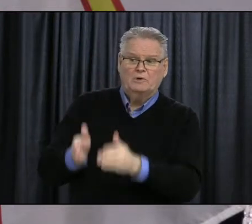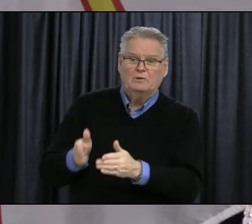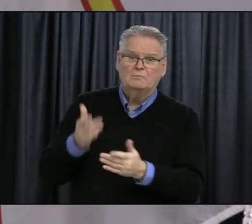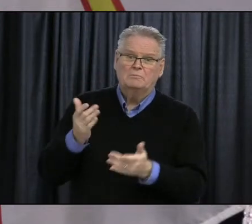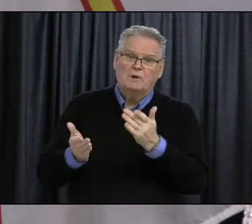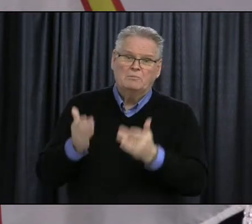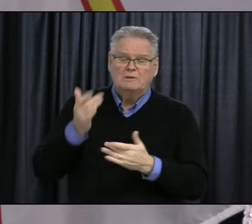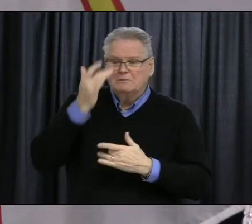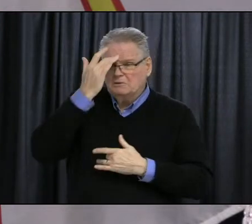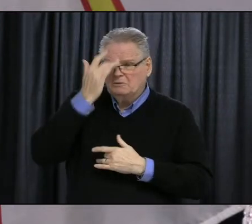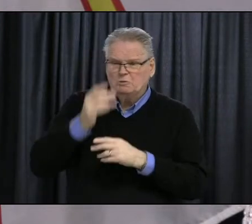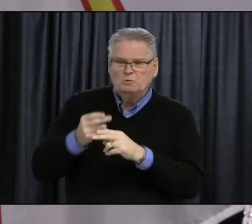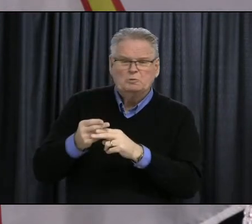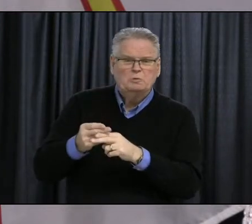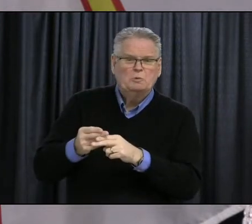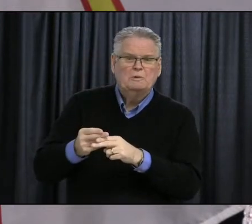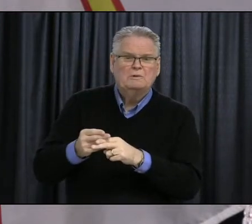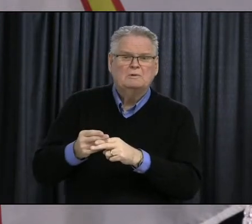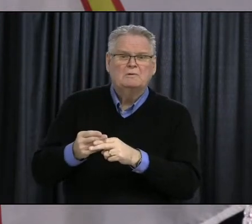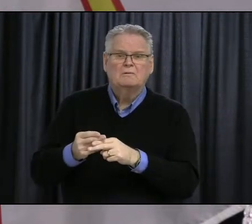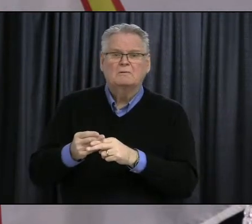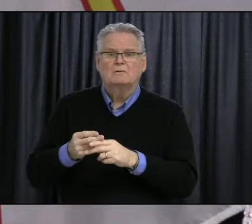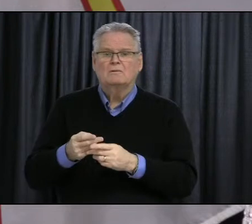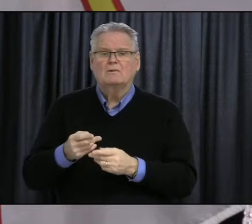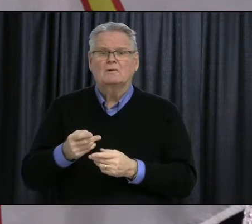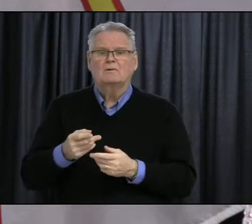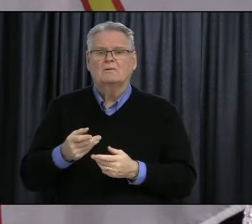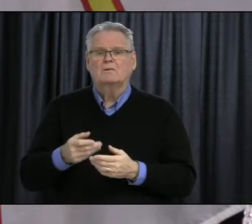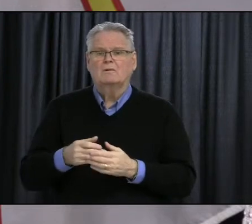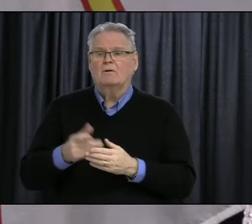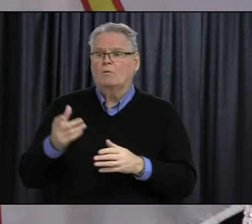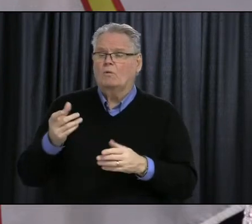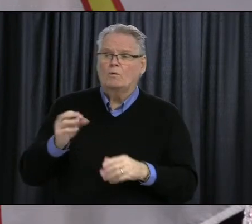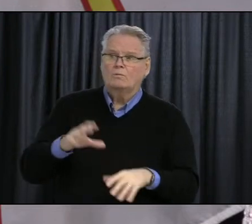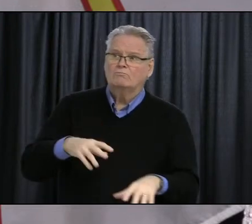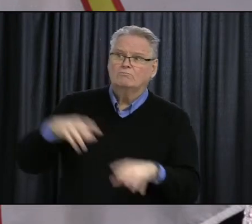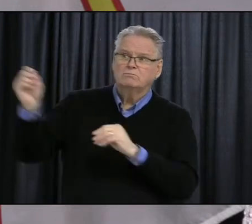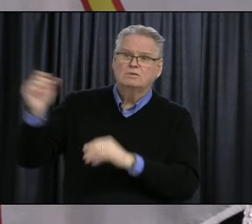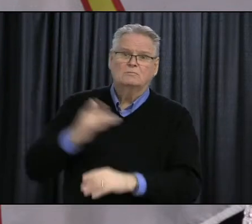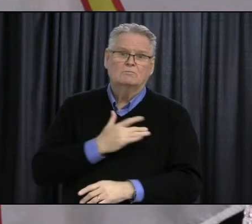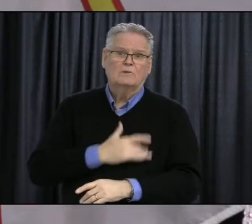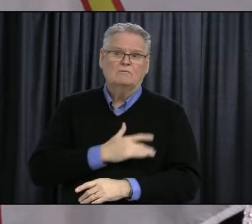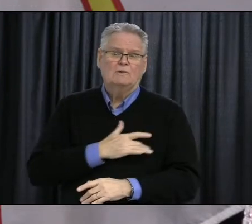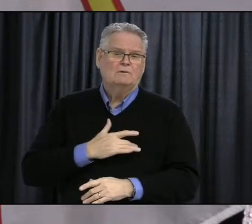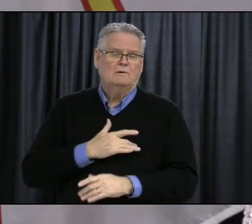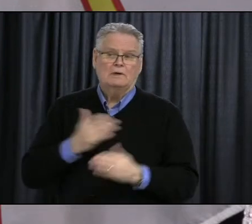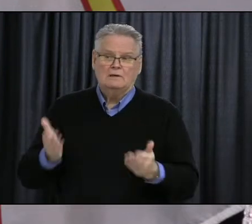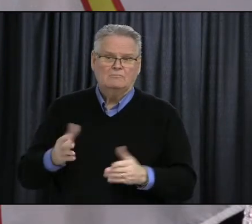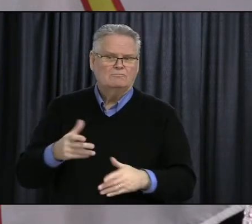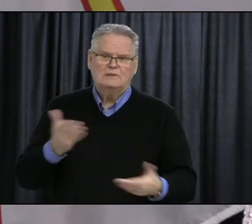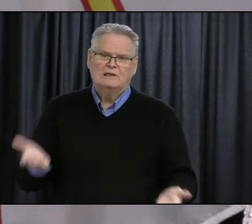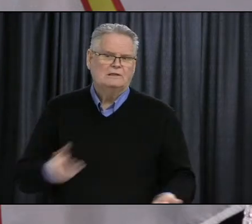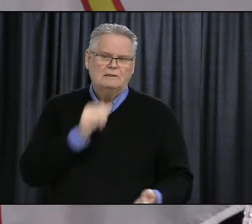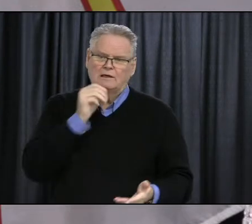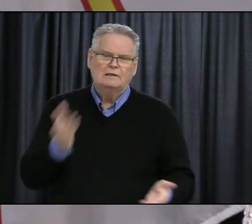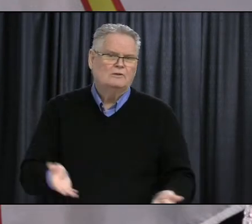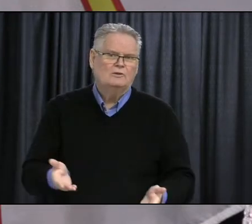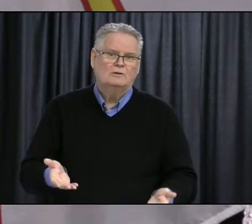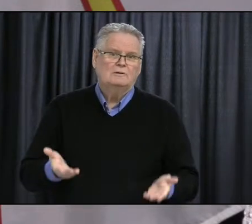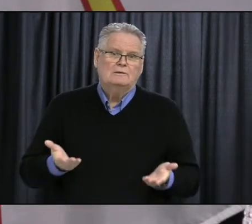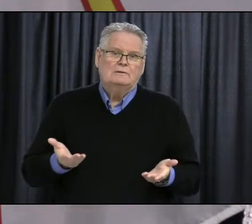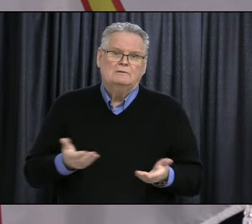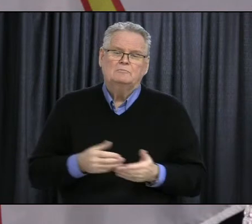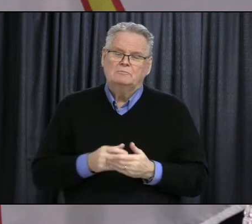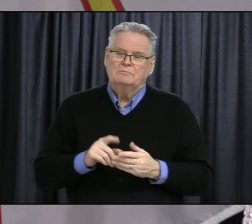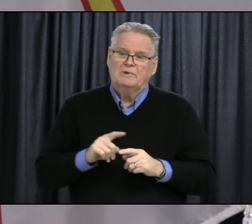still, we still don't feel we're out of the woods just yet. We can put a little bit more time between